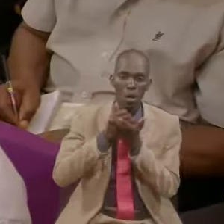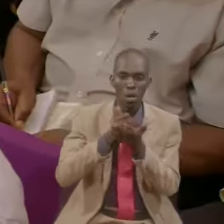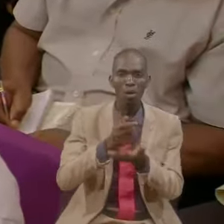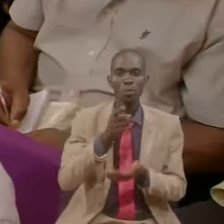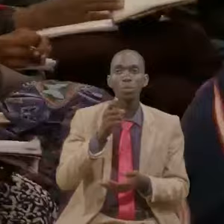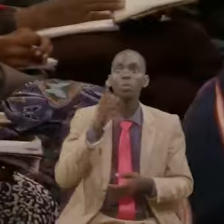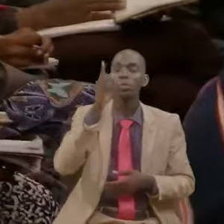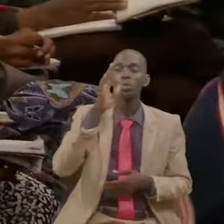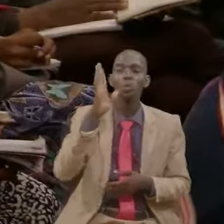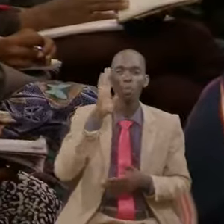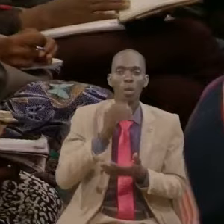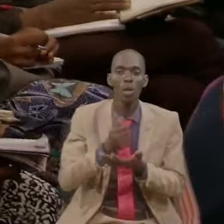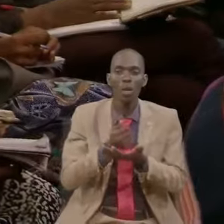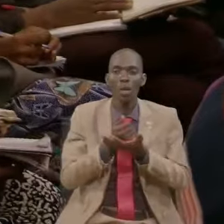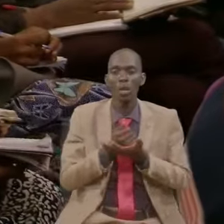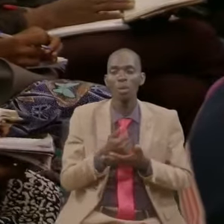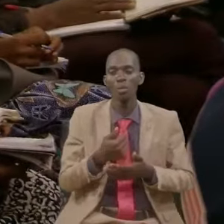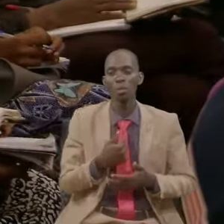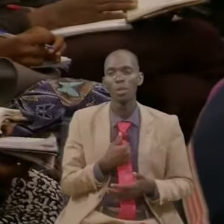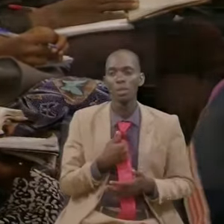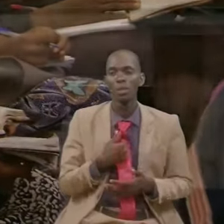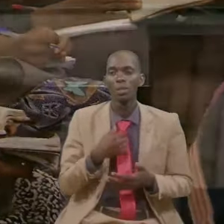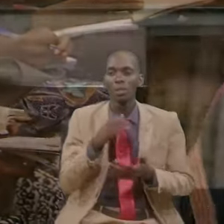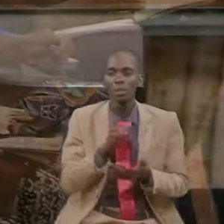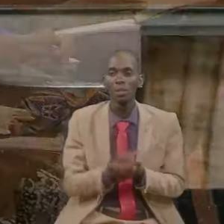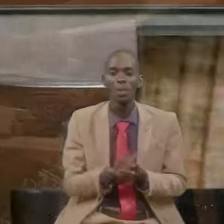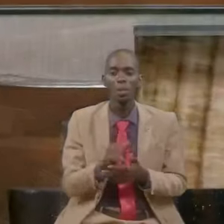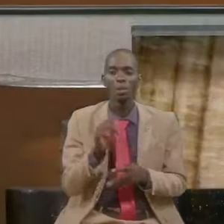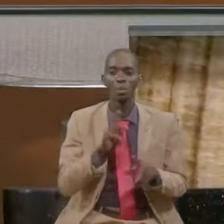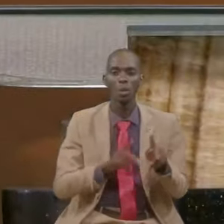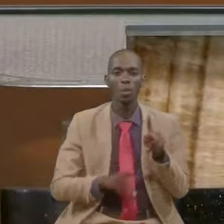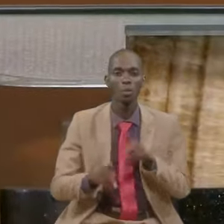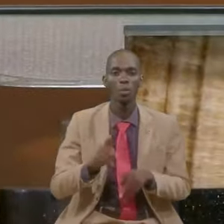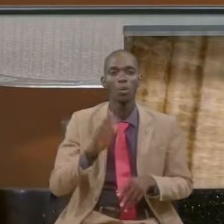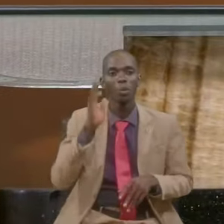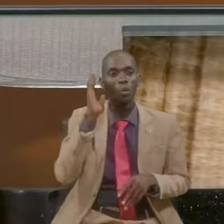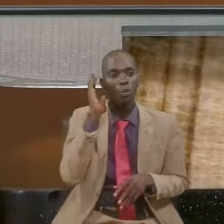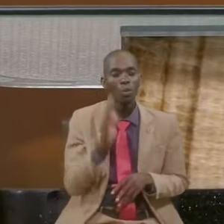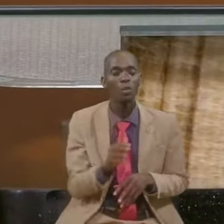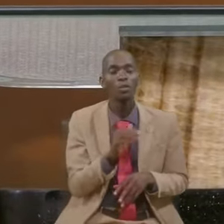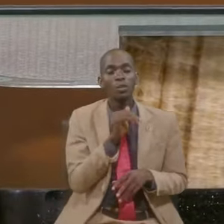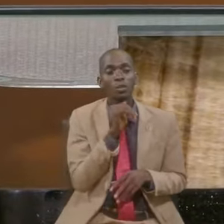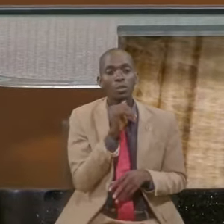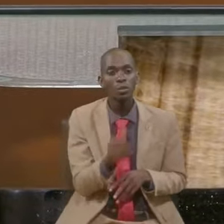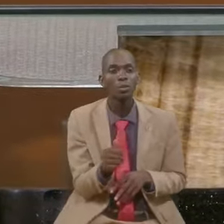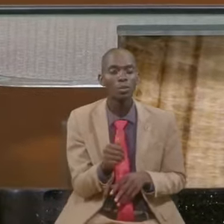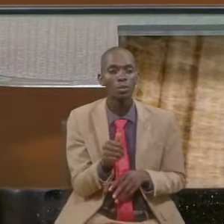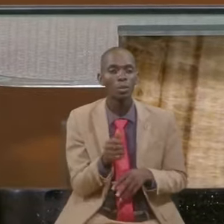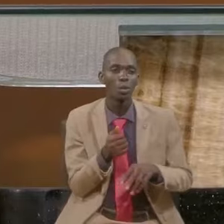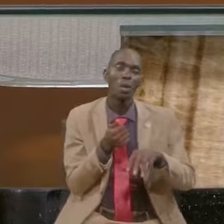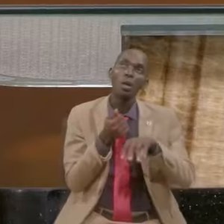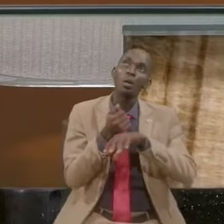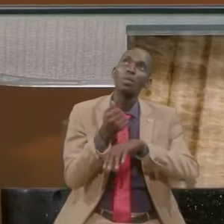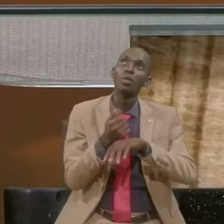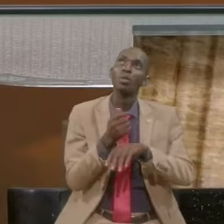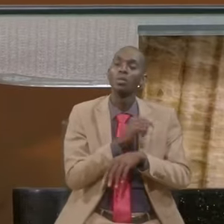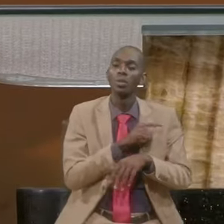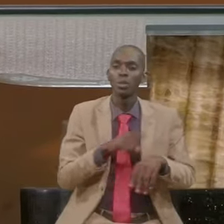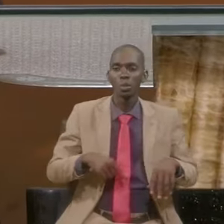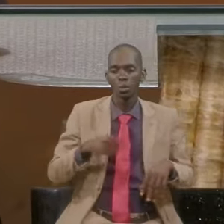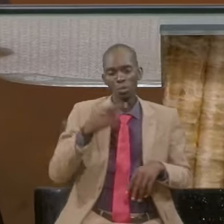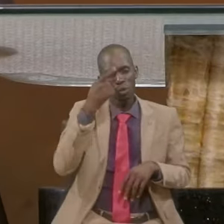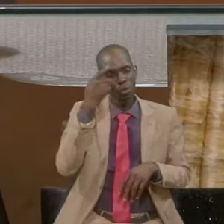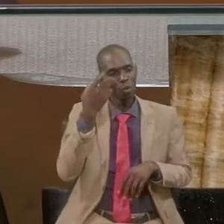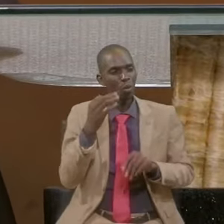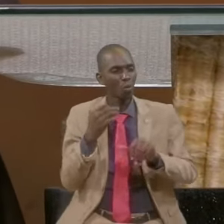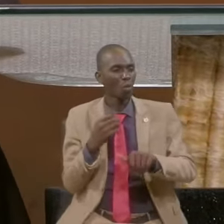me. So people will not blaspheme the Lord because of the others. They profess